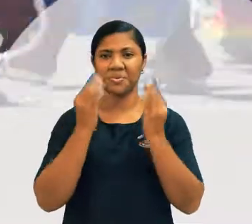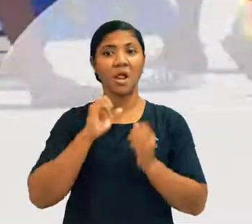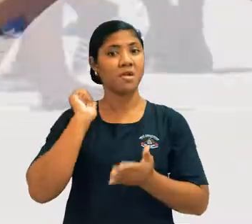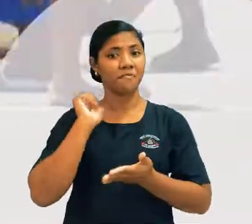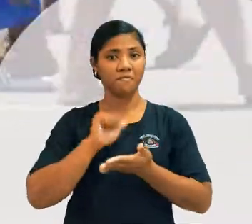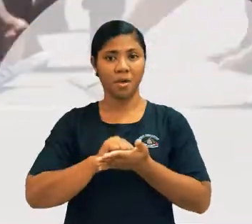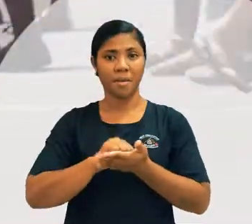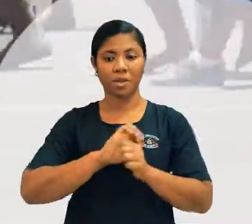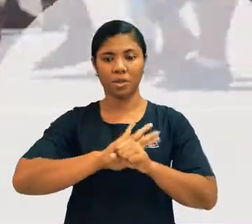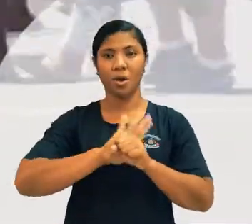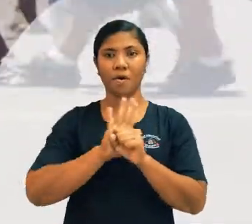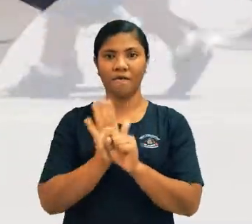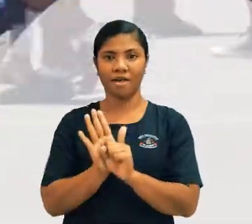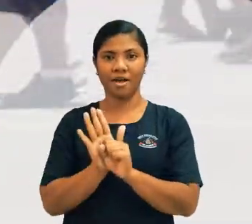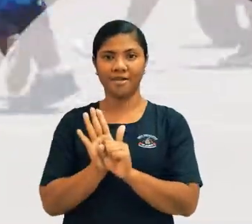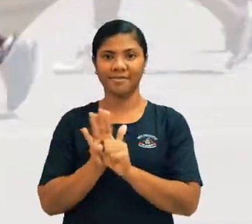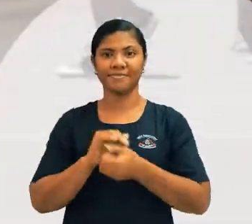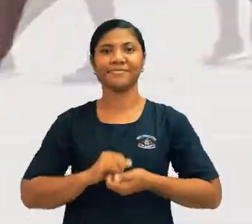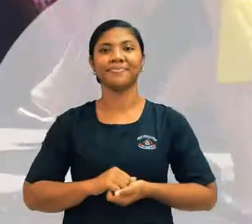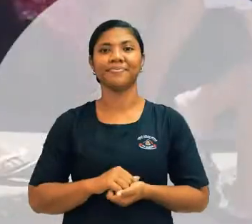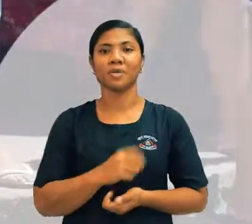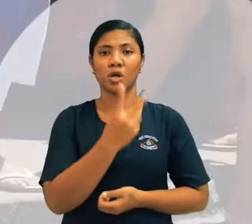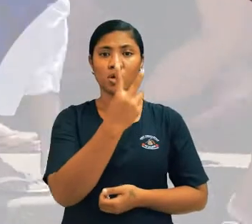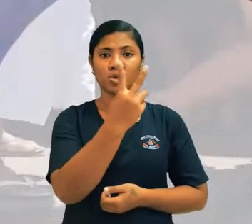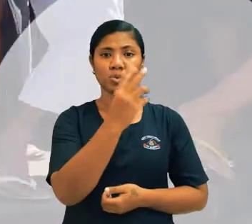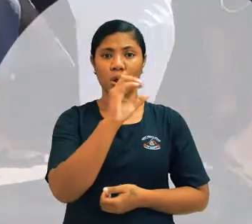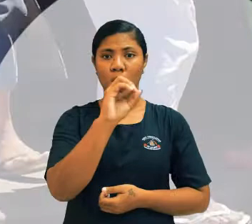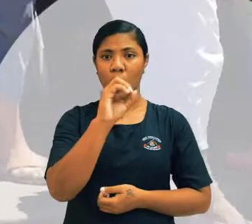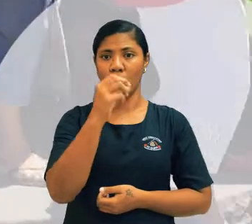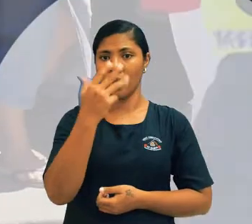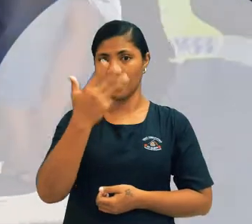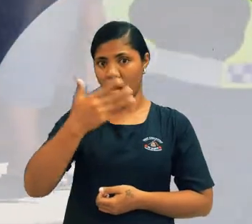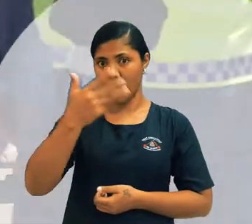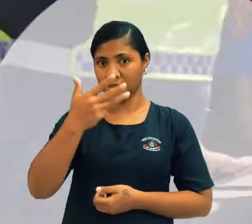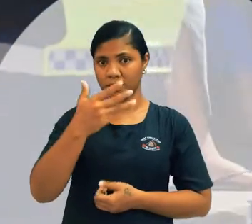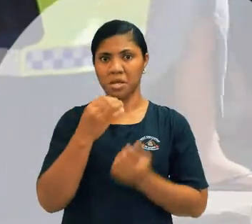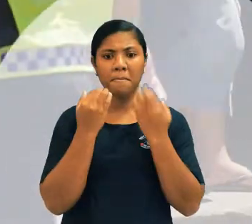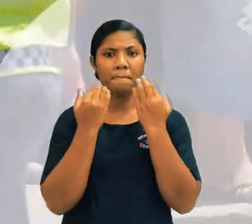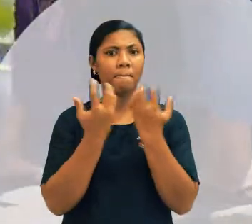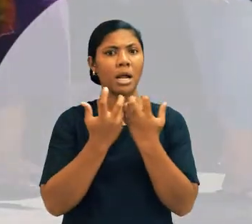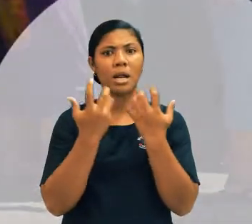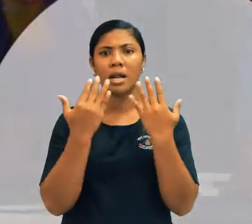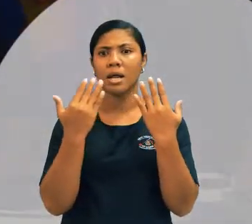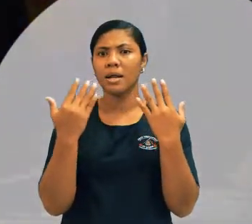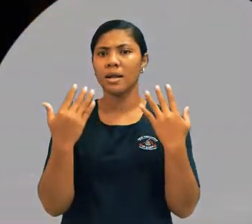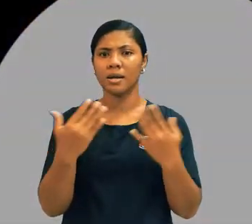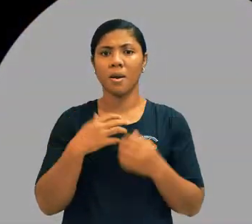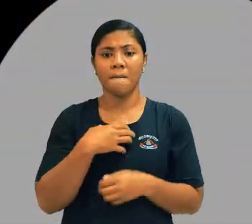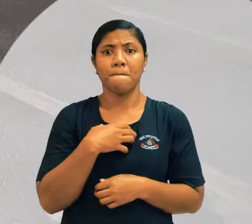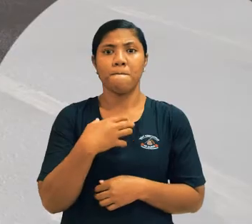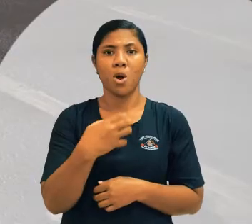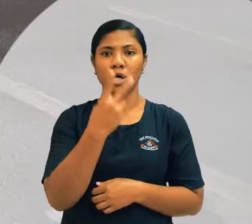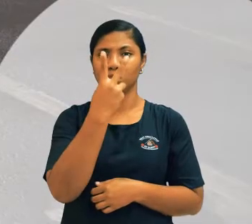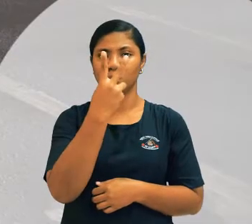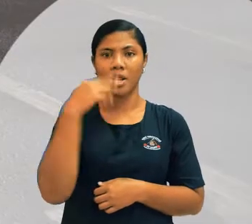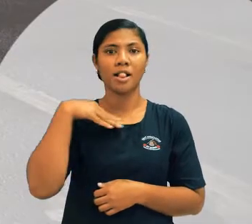which continues to threaten lives across the world. In 2019, Samoa, with a population of just over 200,000